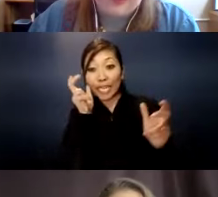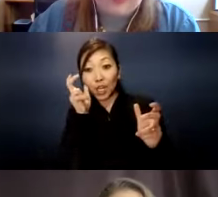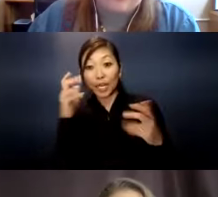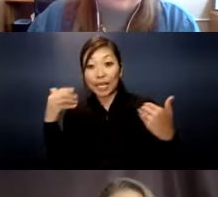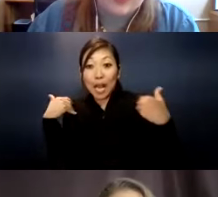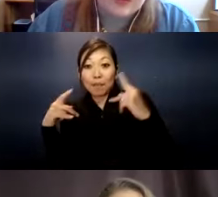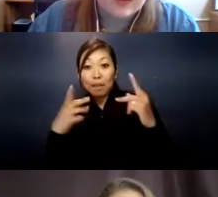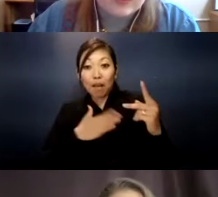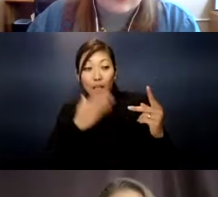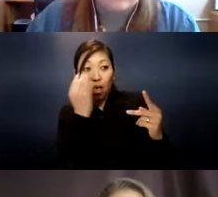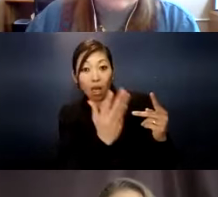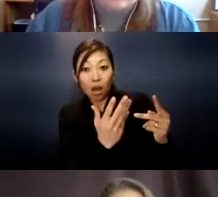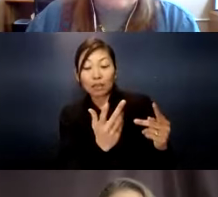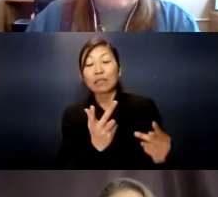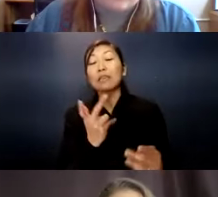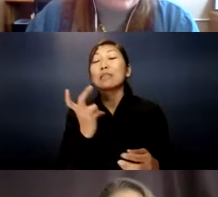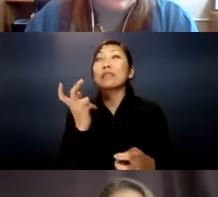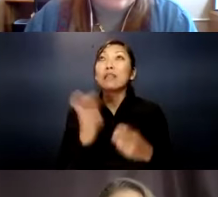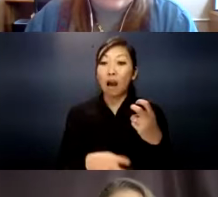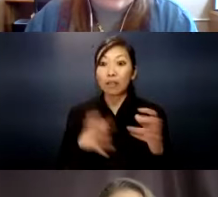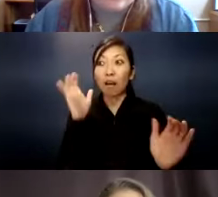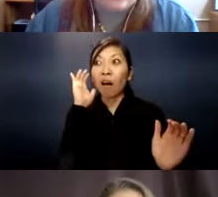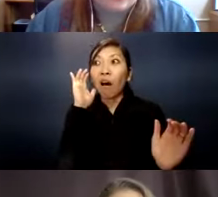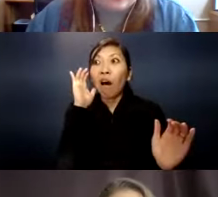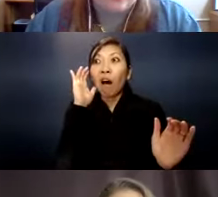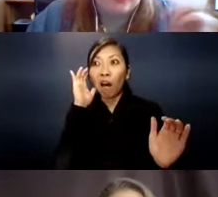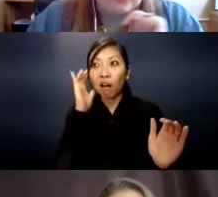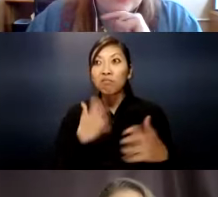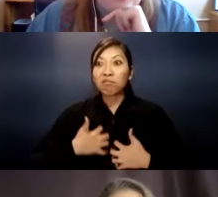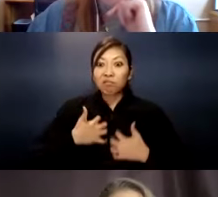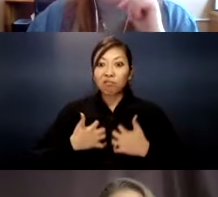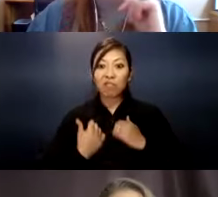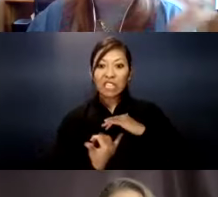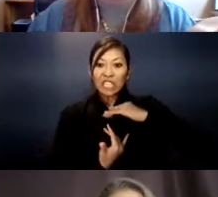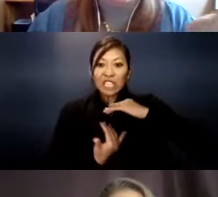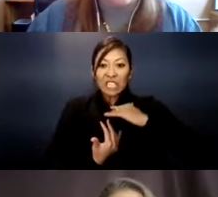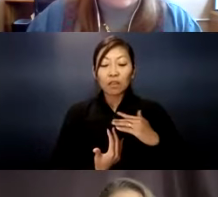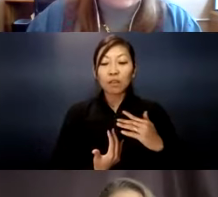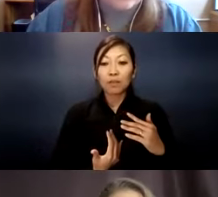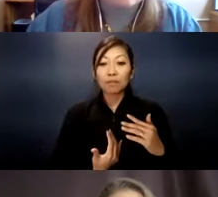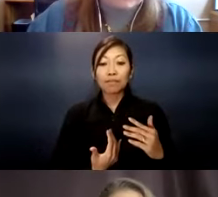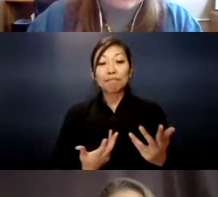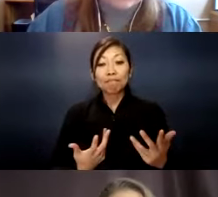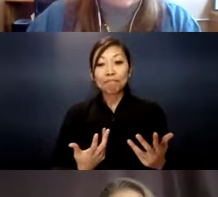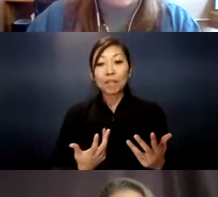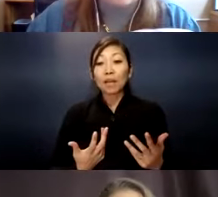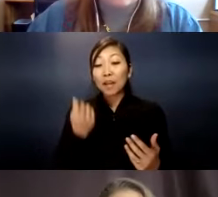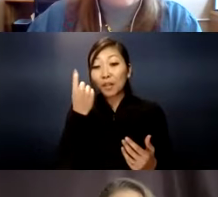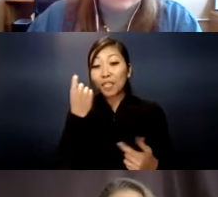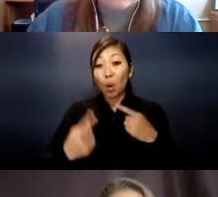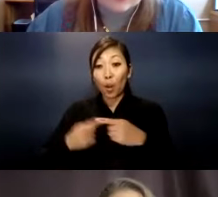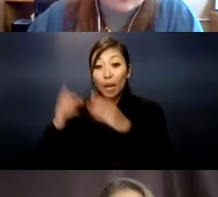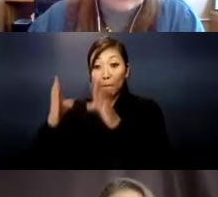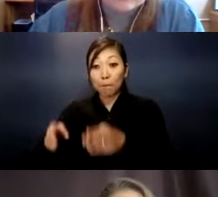is to have experienced it, experienced the thing that you're disclosing about. But disclosure is hard on everybody, and there